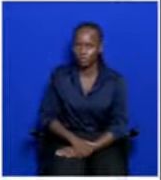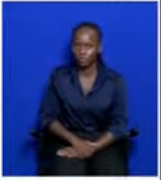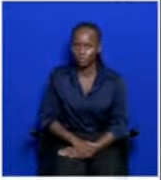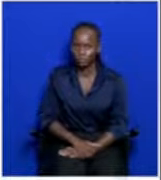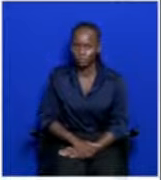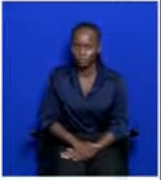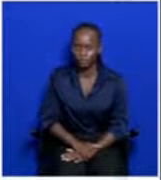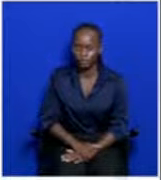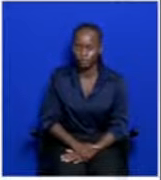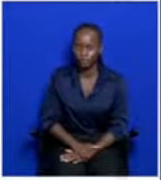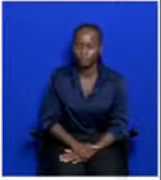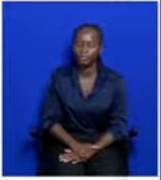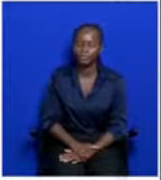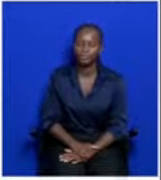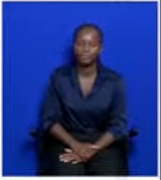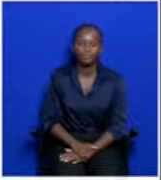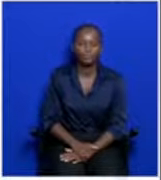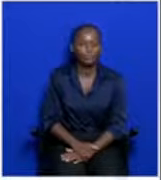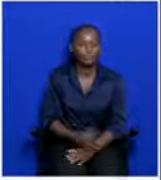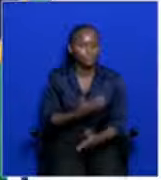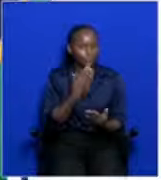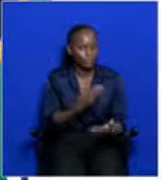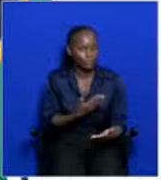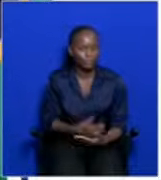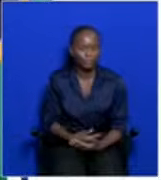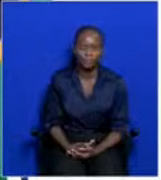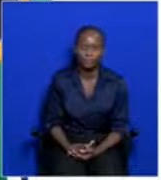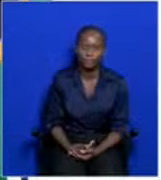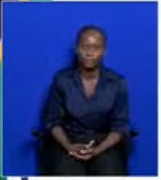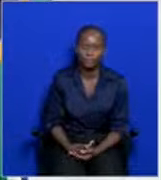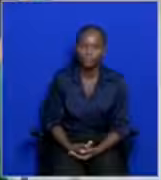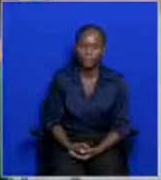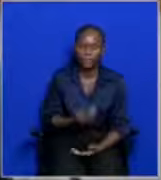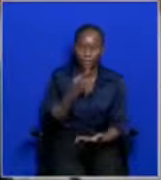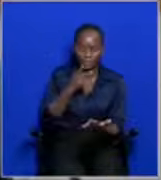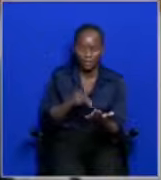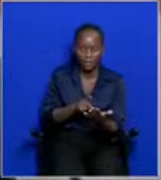I suggest, page 165.